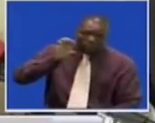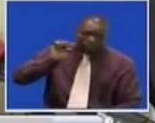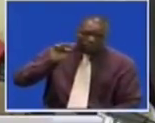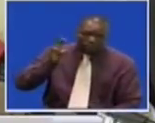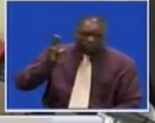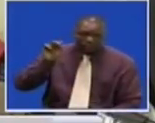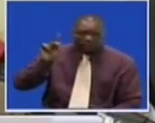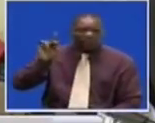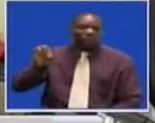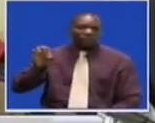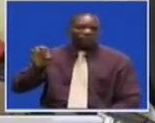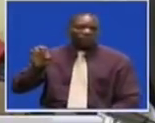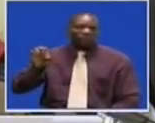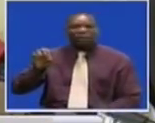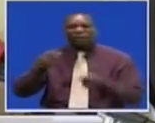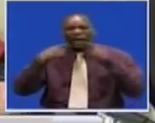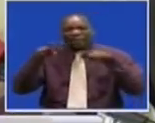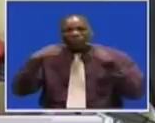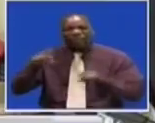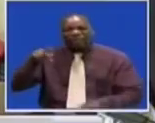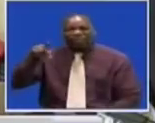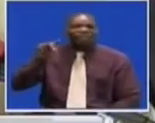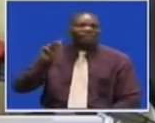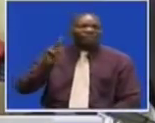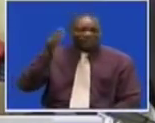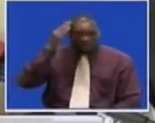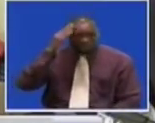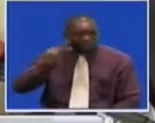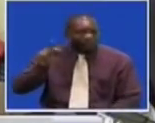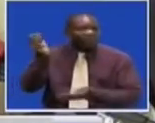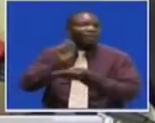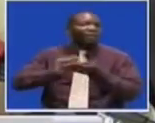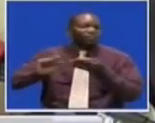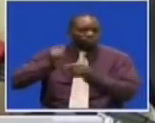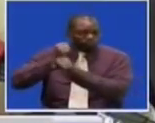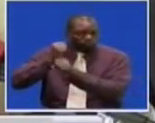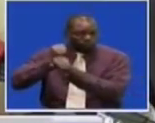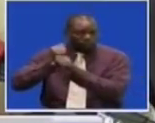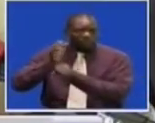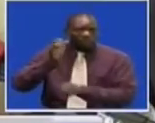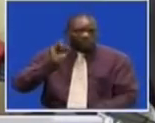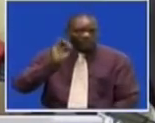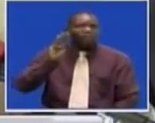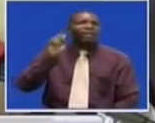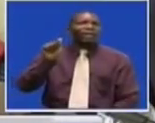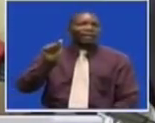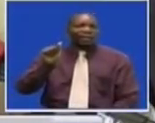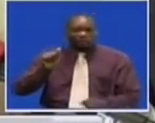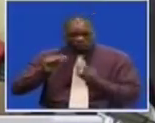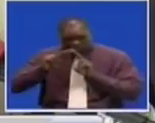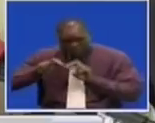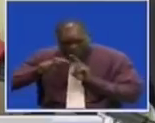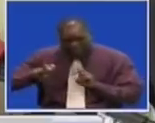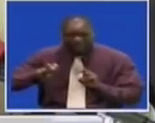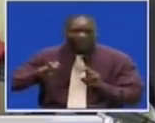of the publications on Prime TV. I know that the permanent secretary here is working with the IBS, so we established, especially during